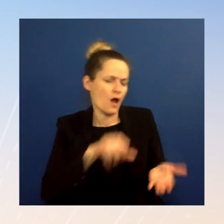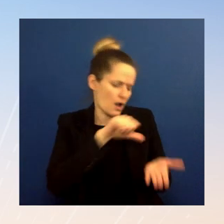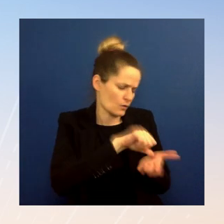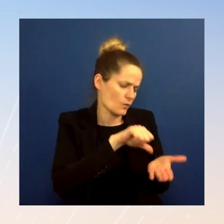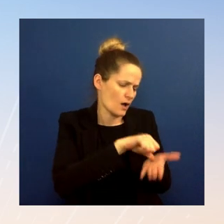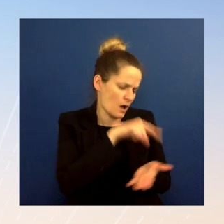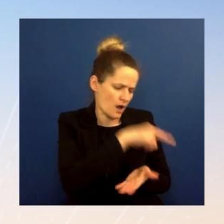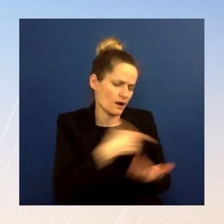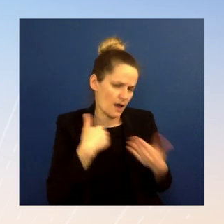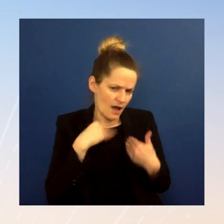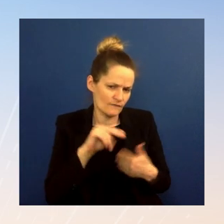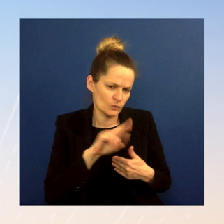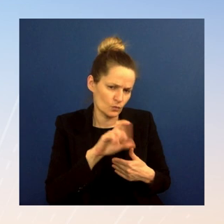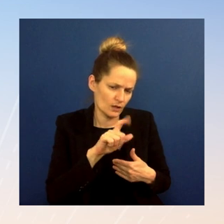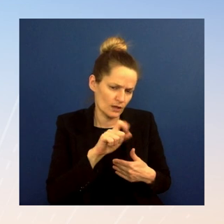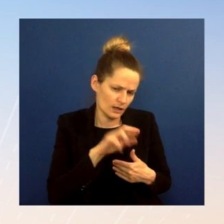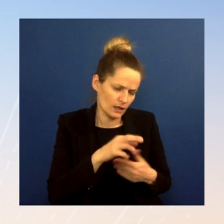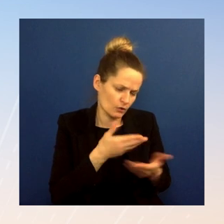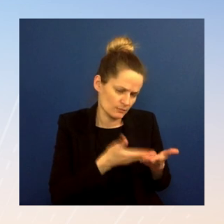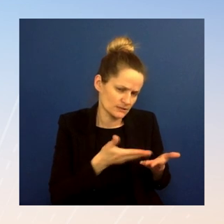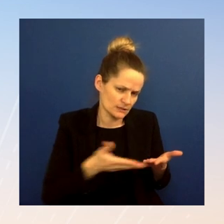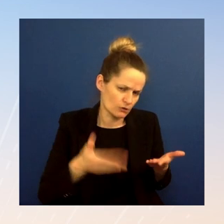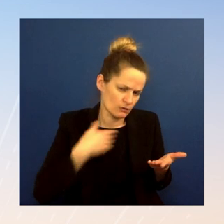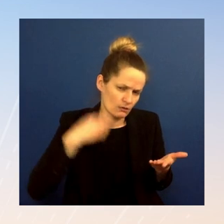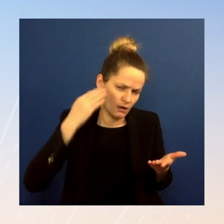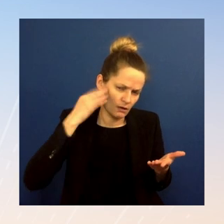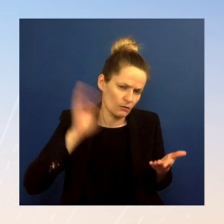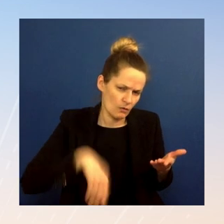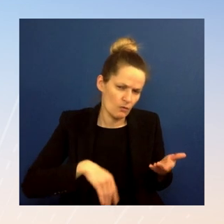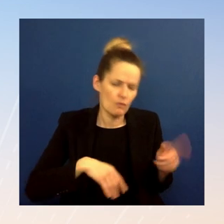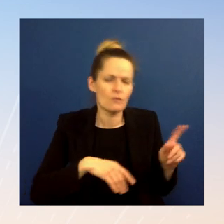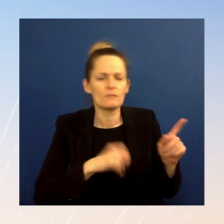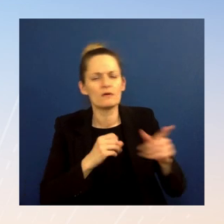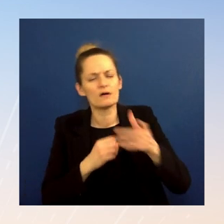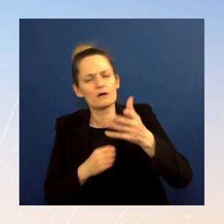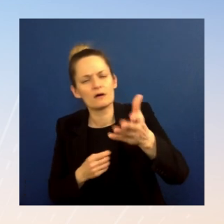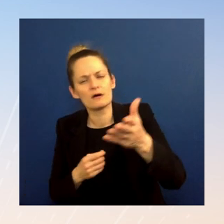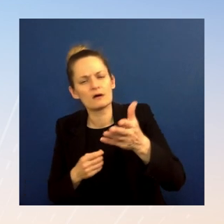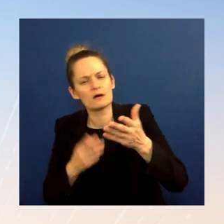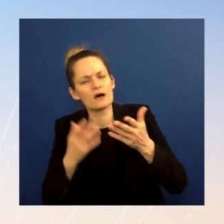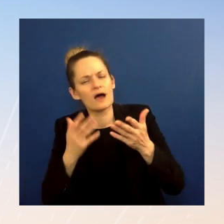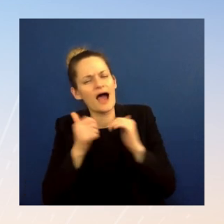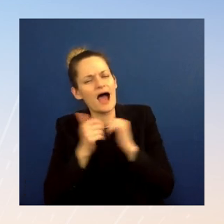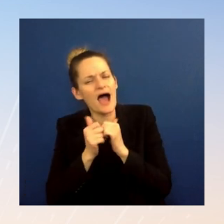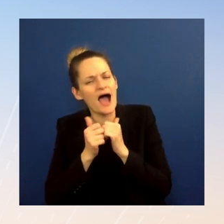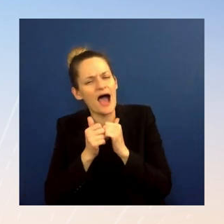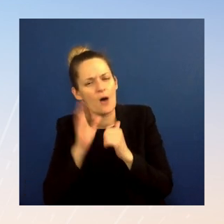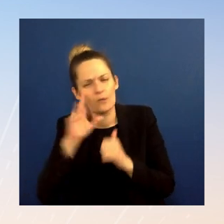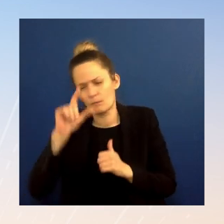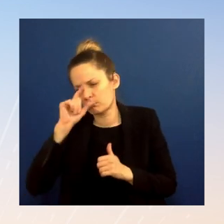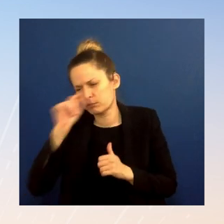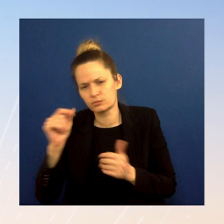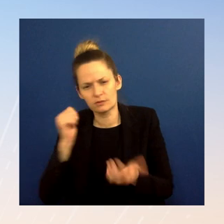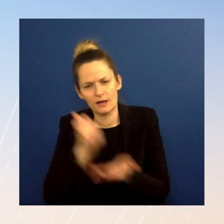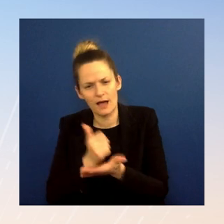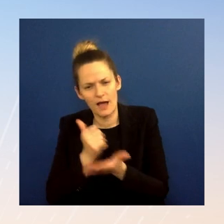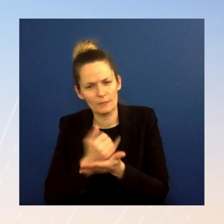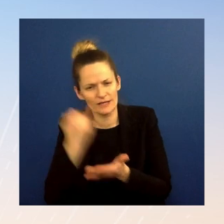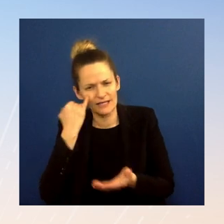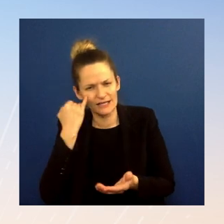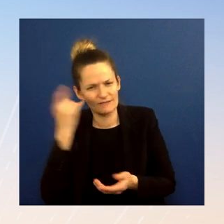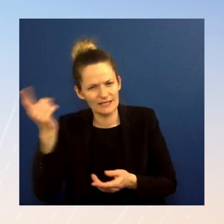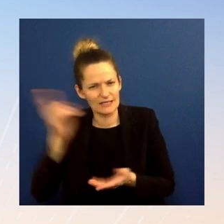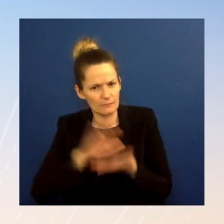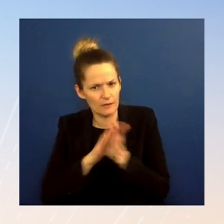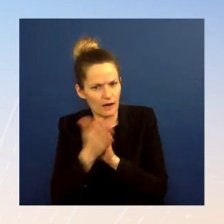will be helpful after the president rightfully turns him into a pariah on the global stage? As it relates to the Iran nuclear deal, I